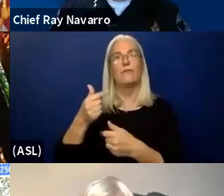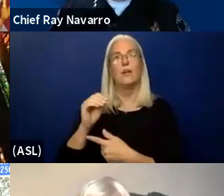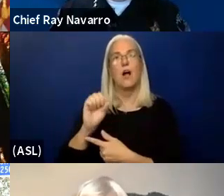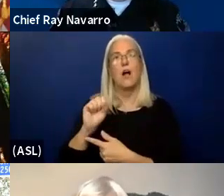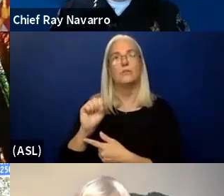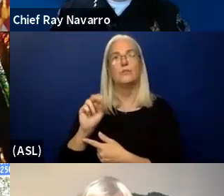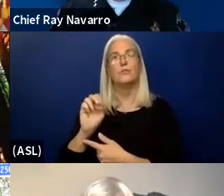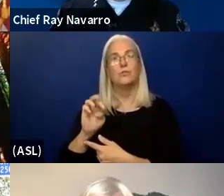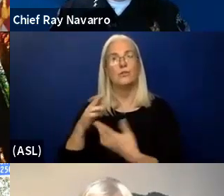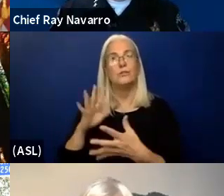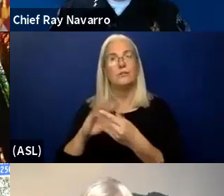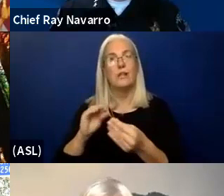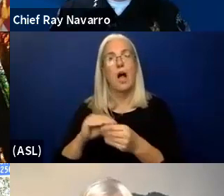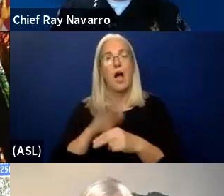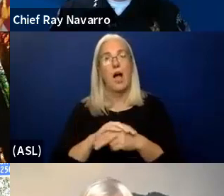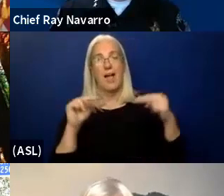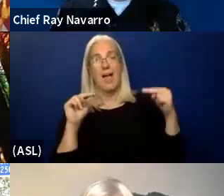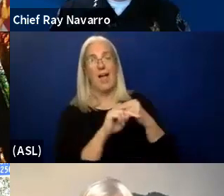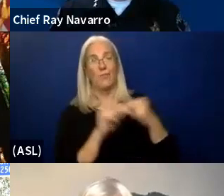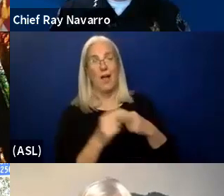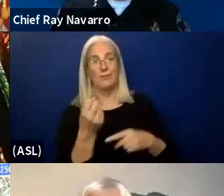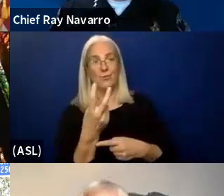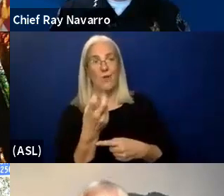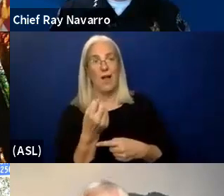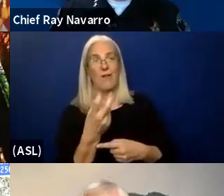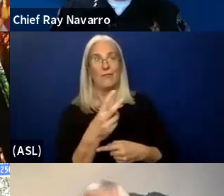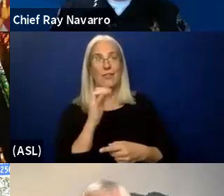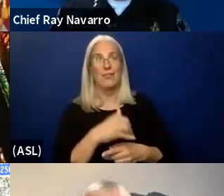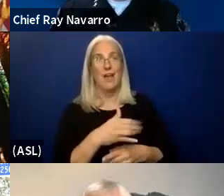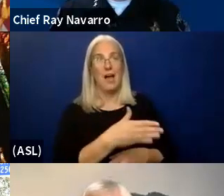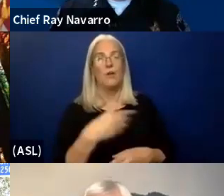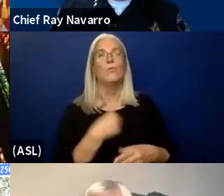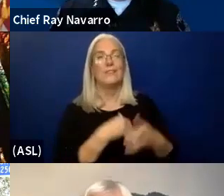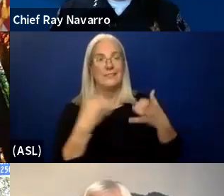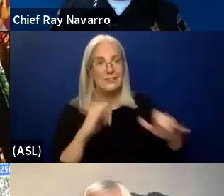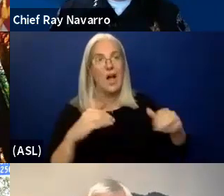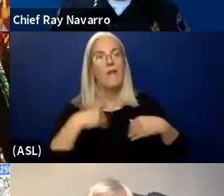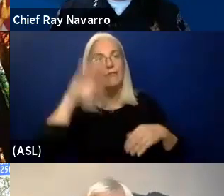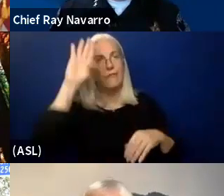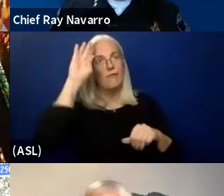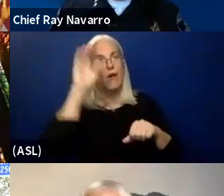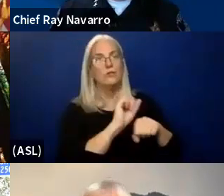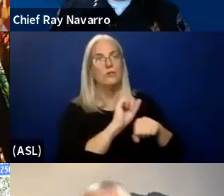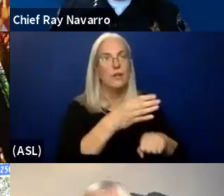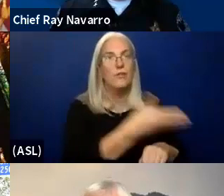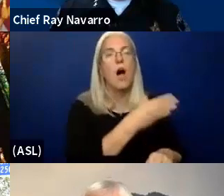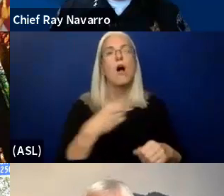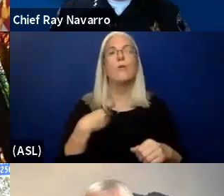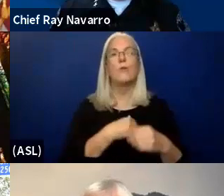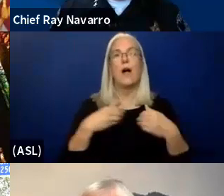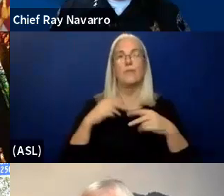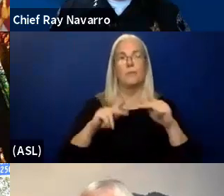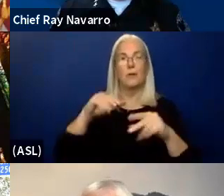in Annandale to ensure we have no fire spread out of the park. Although we aren't as concerned